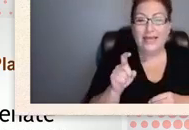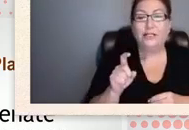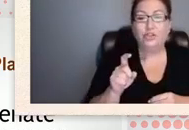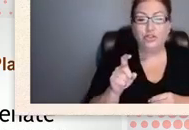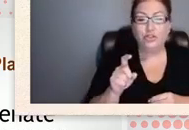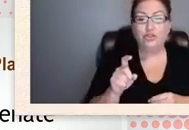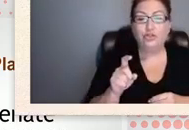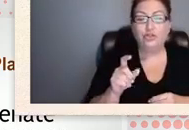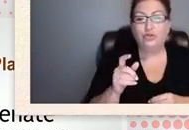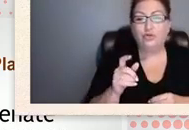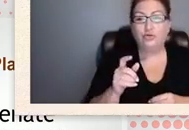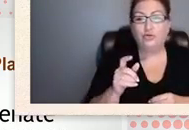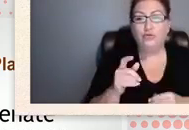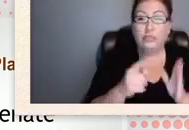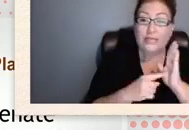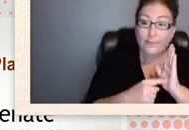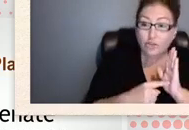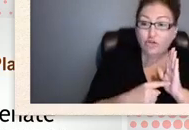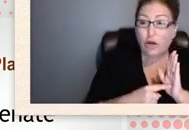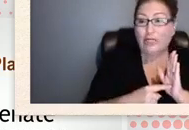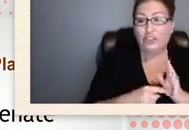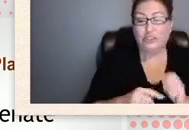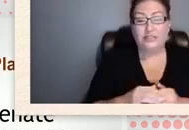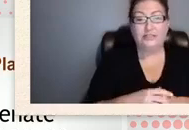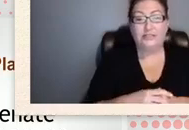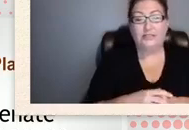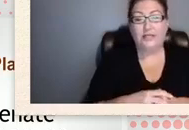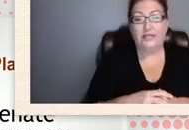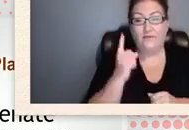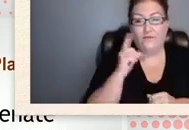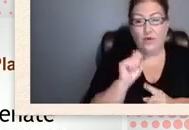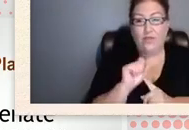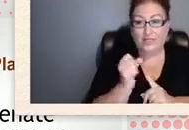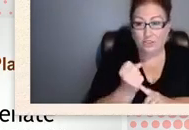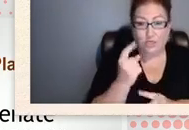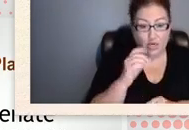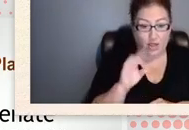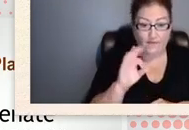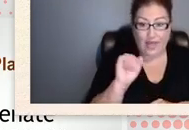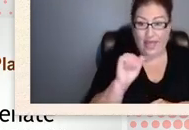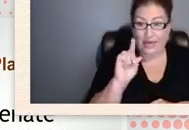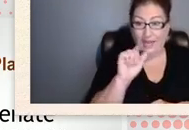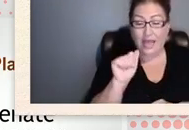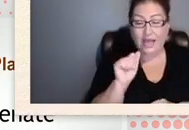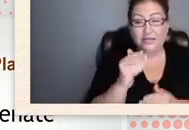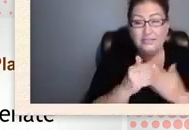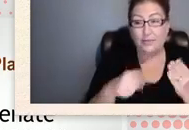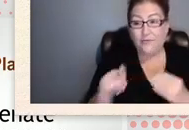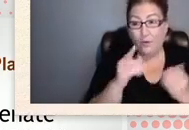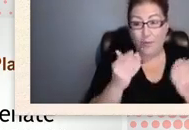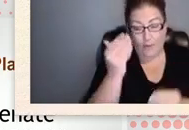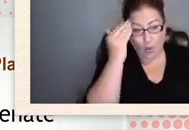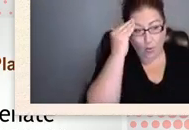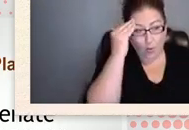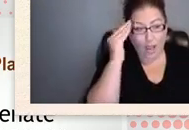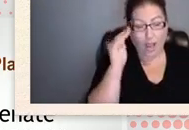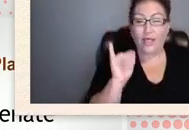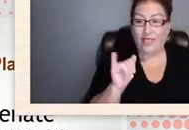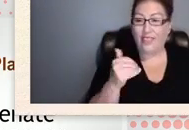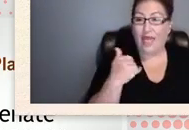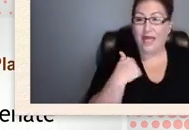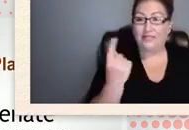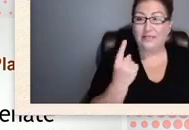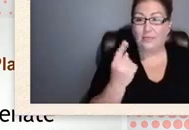may need to have demonstrations. And in the case of the ADA, some of you may be aware, there was something called